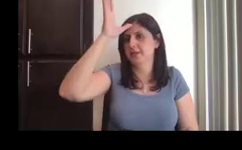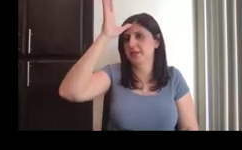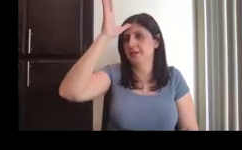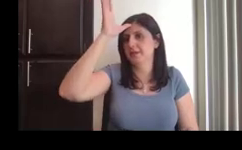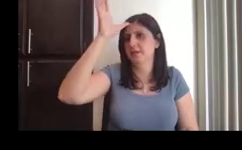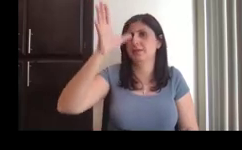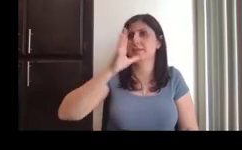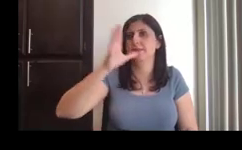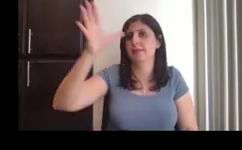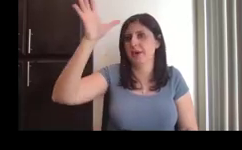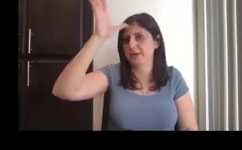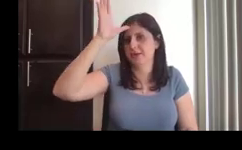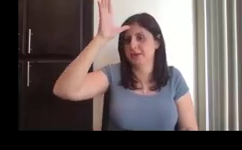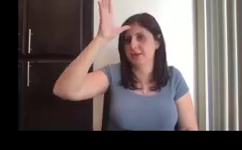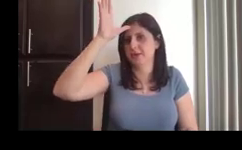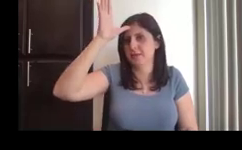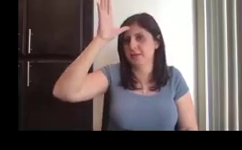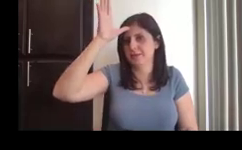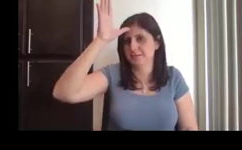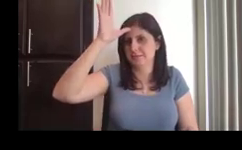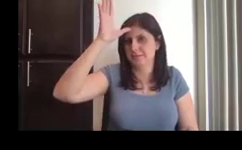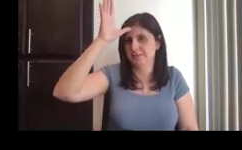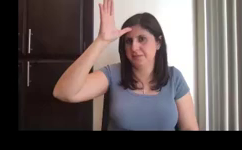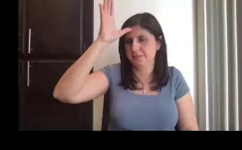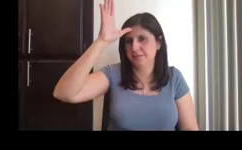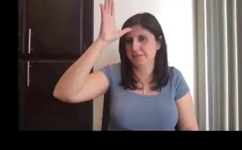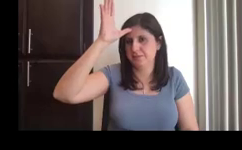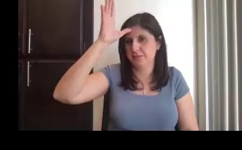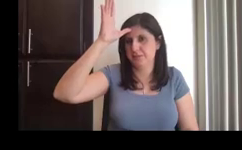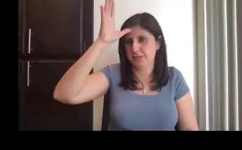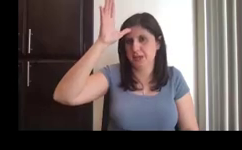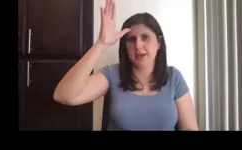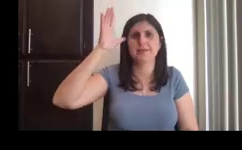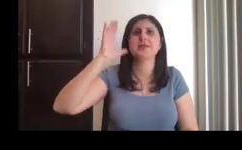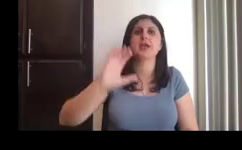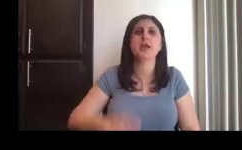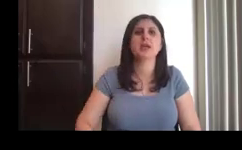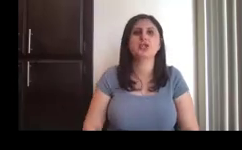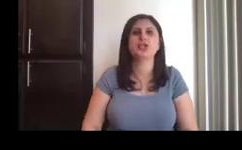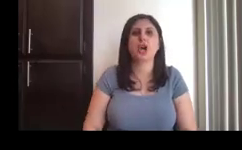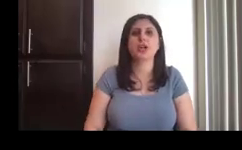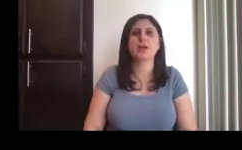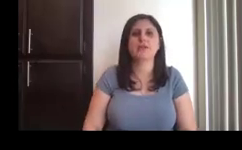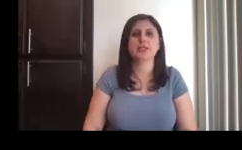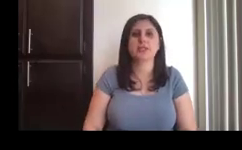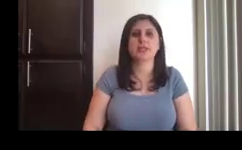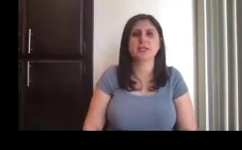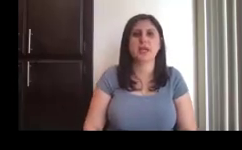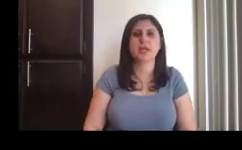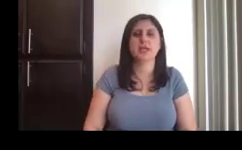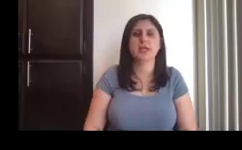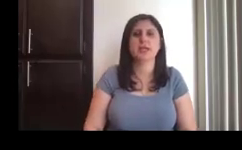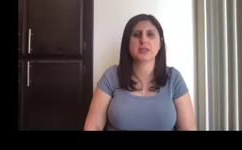parents. Parents. Okay. daughter